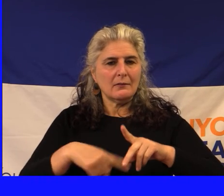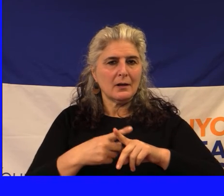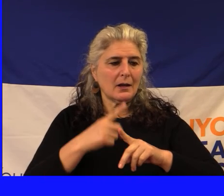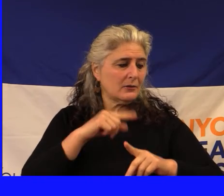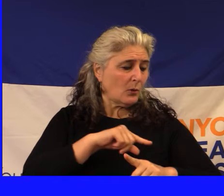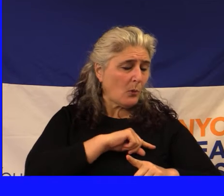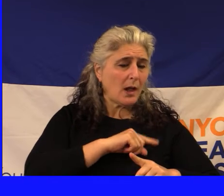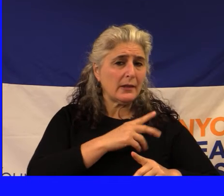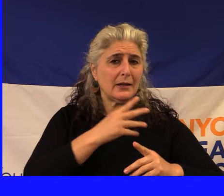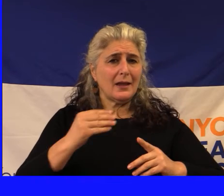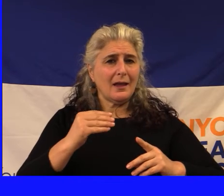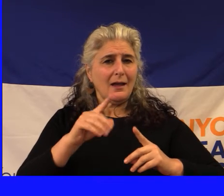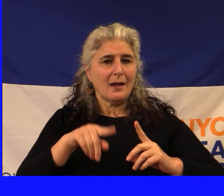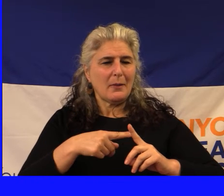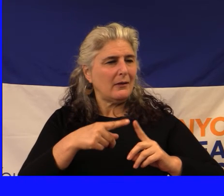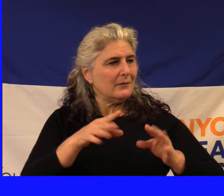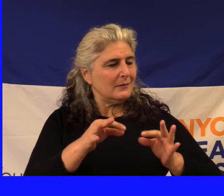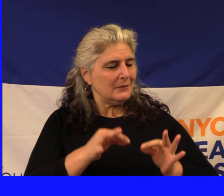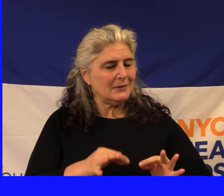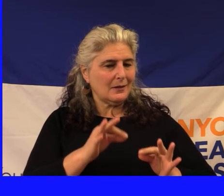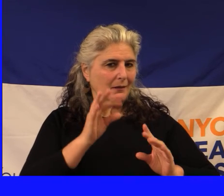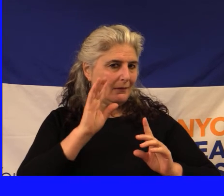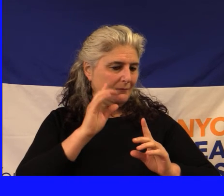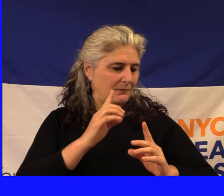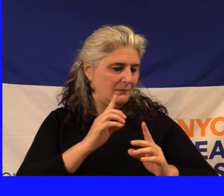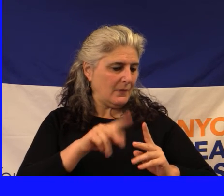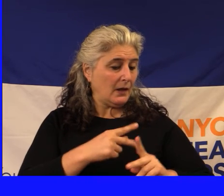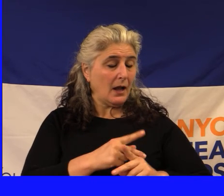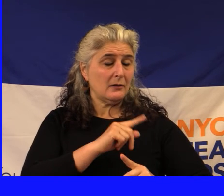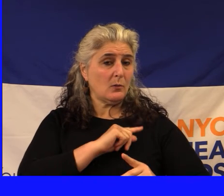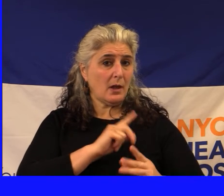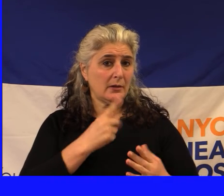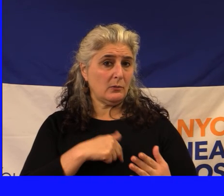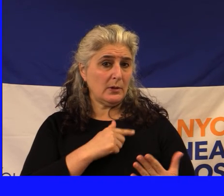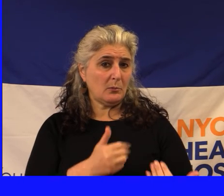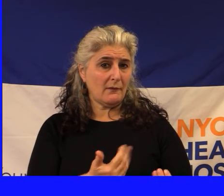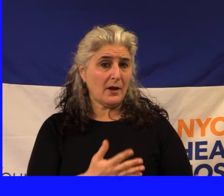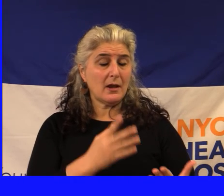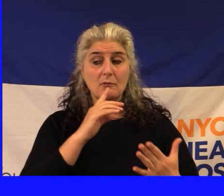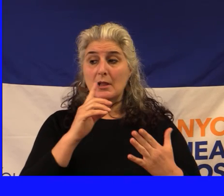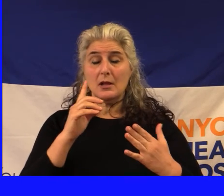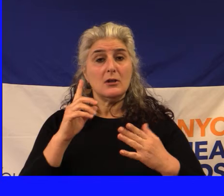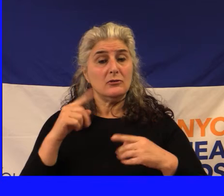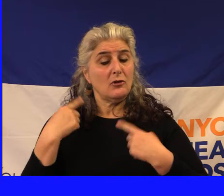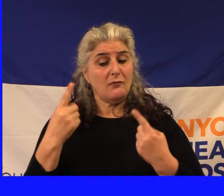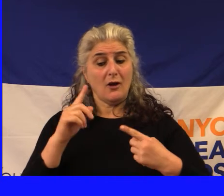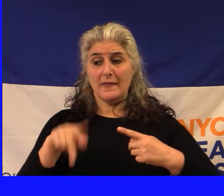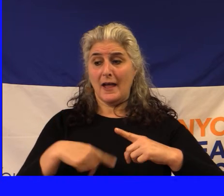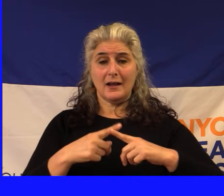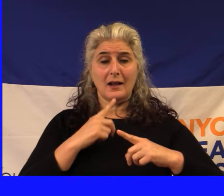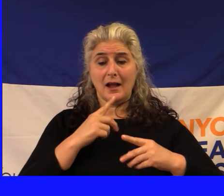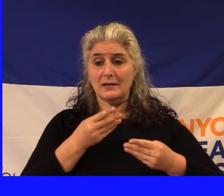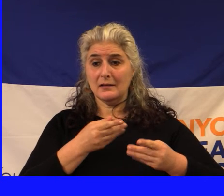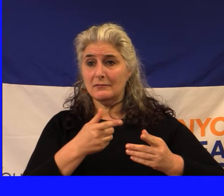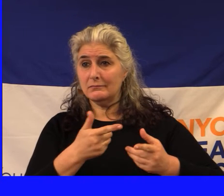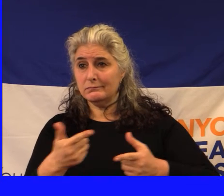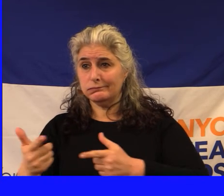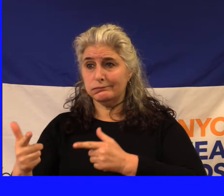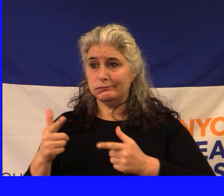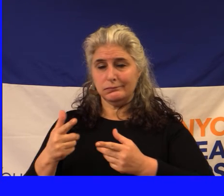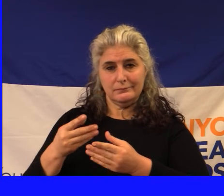data we provide. And it's a good, important, virtuous cycle that has benefited our patients over the 7